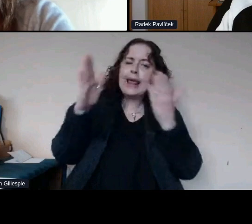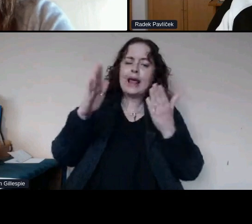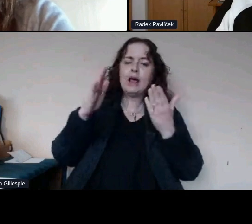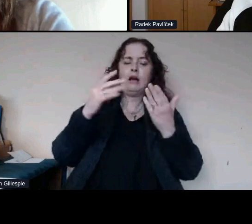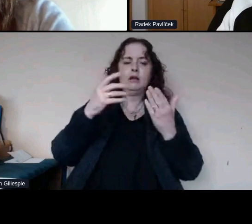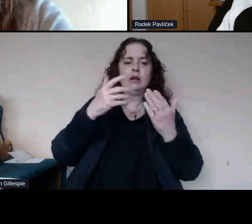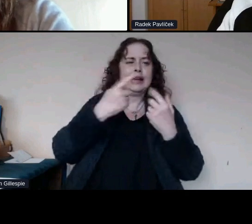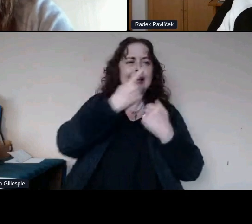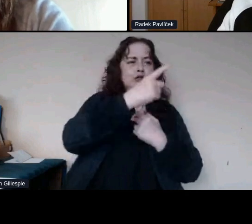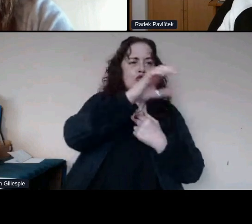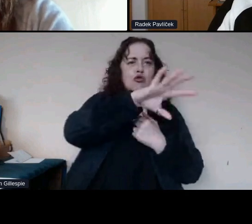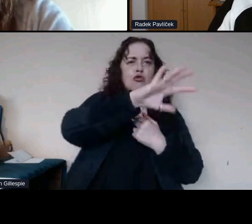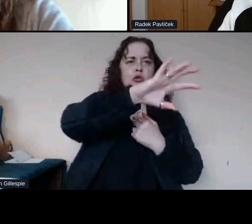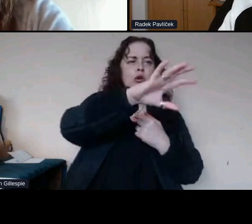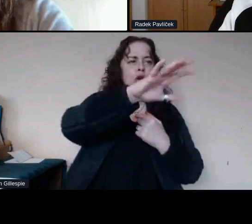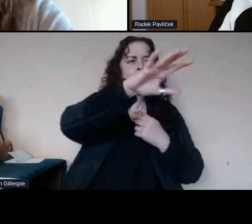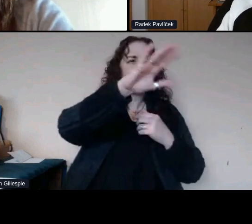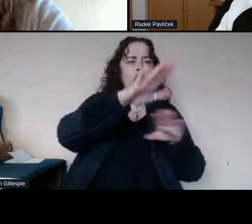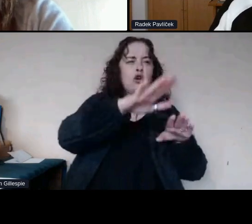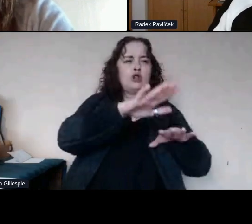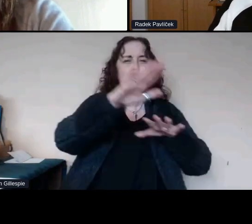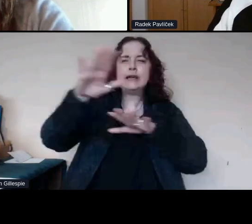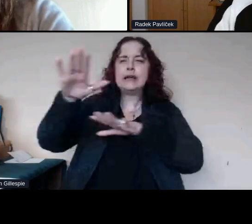because some of those things are very local.